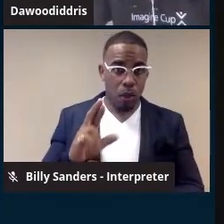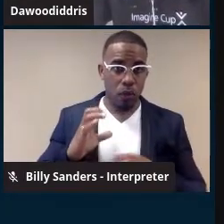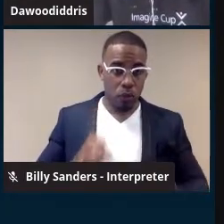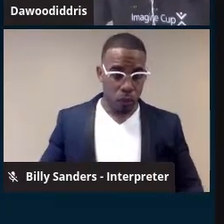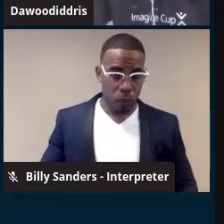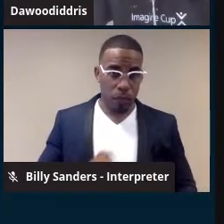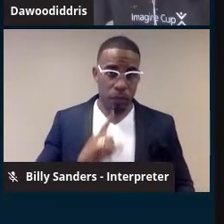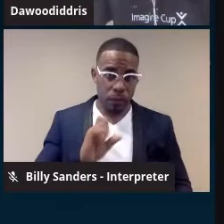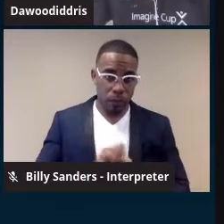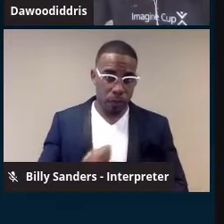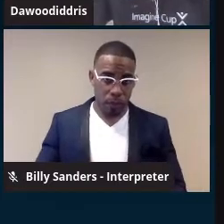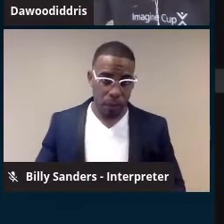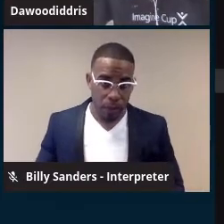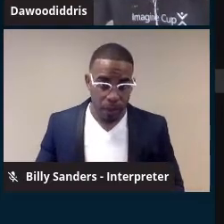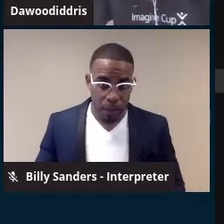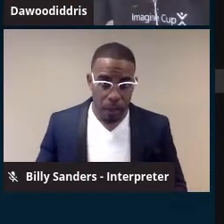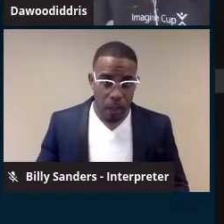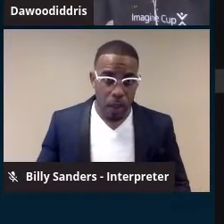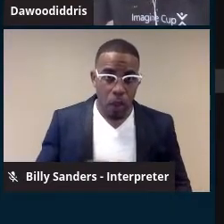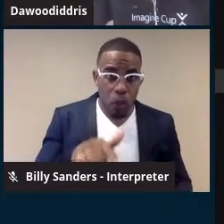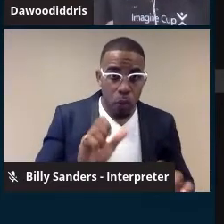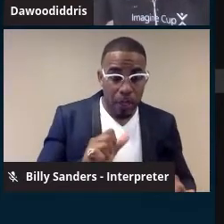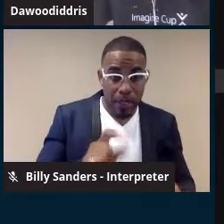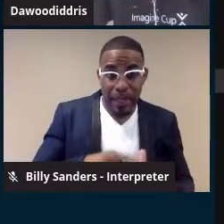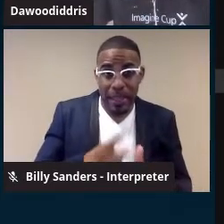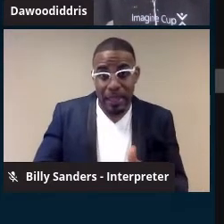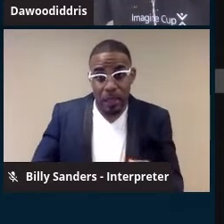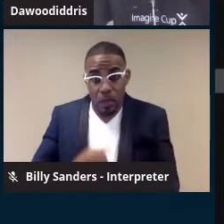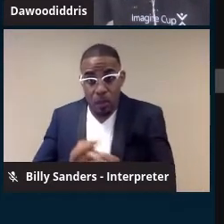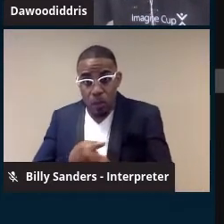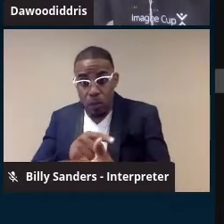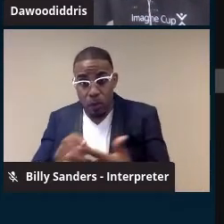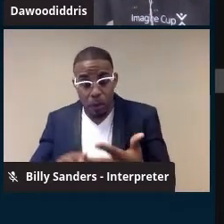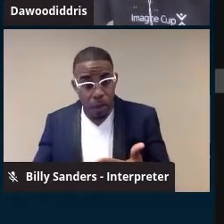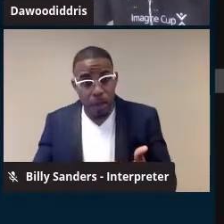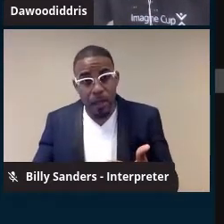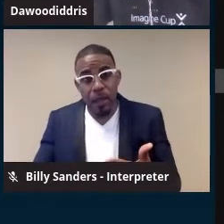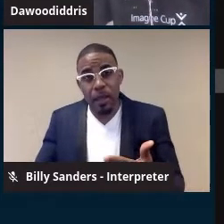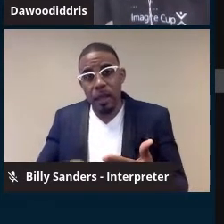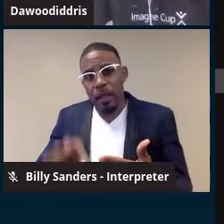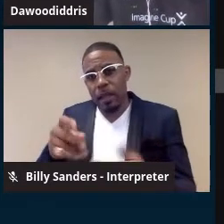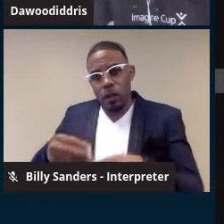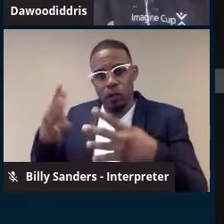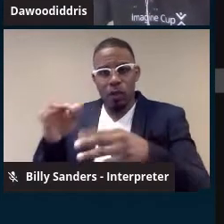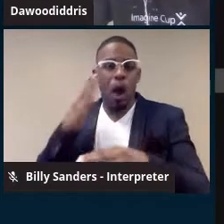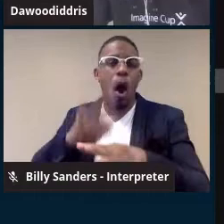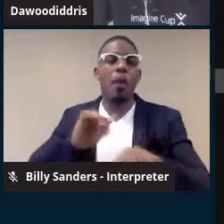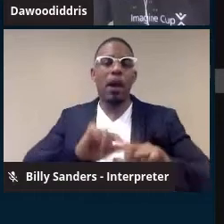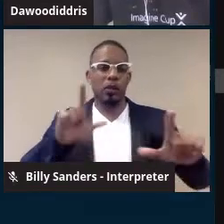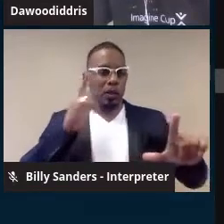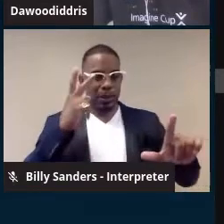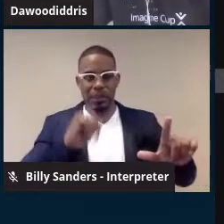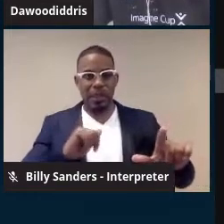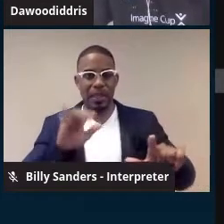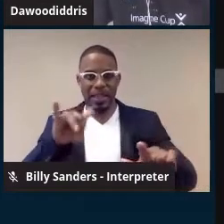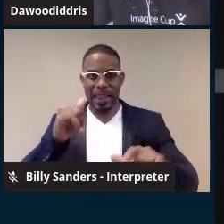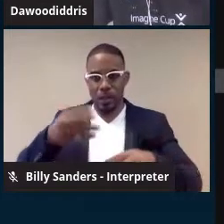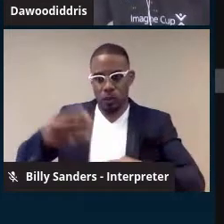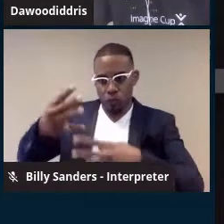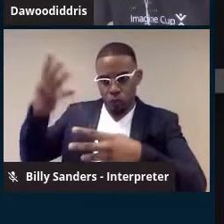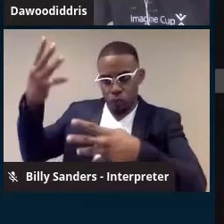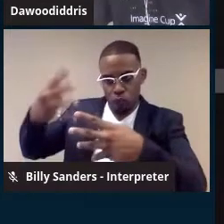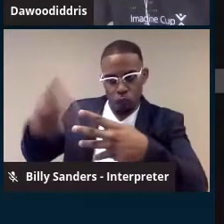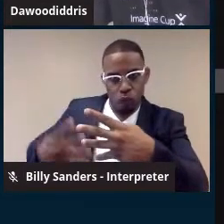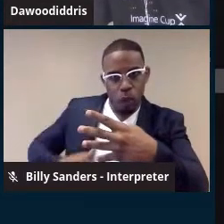MongoDB on it, you can then scroll down and say connection string, okay? So connection string will basically give you